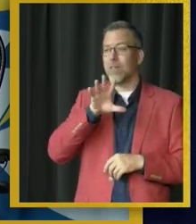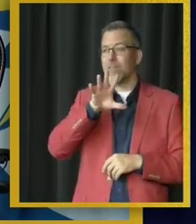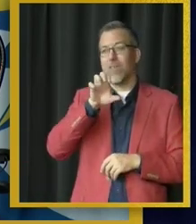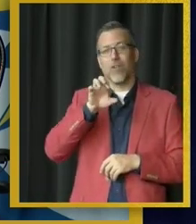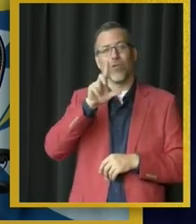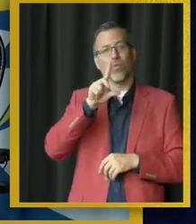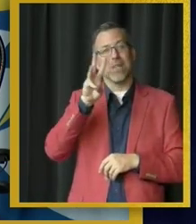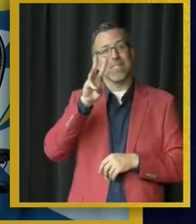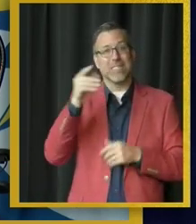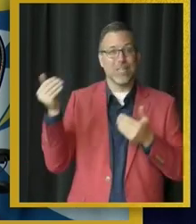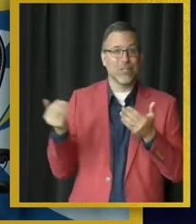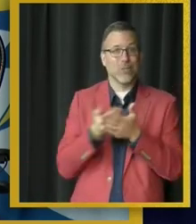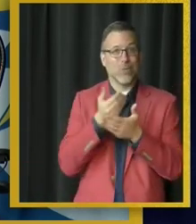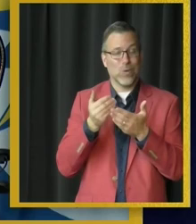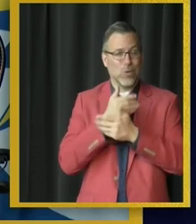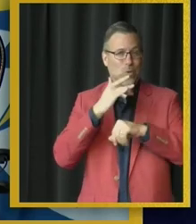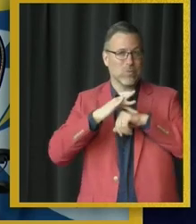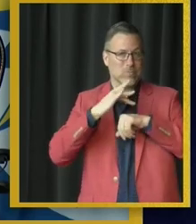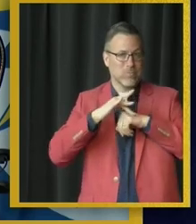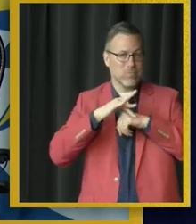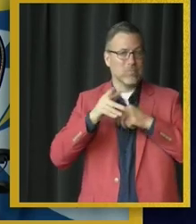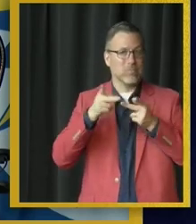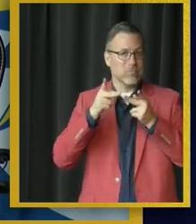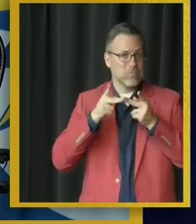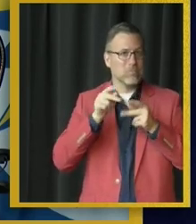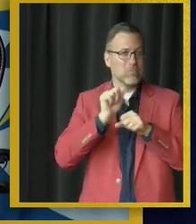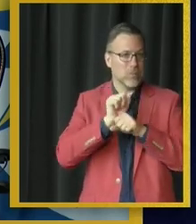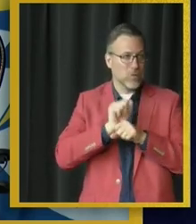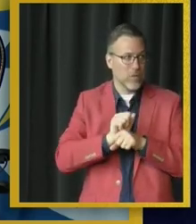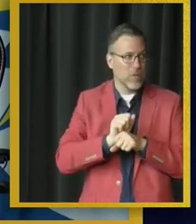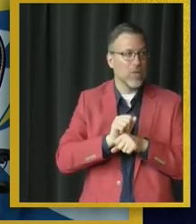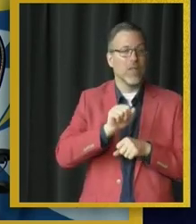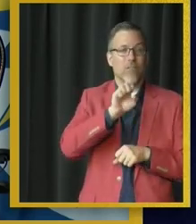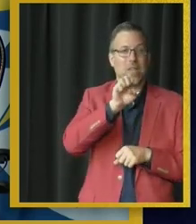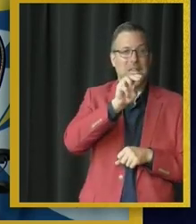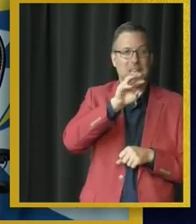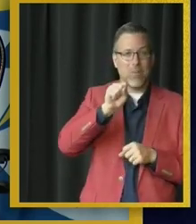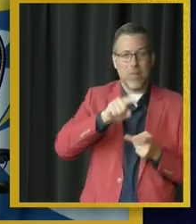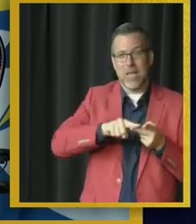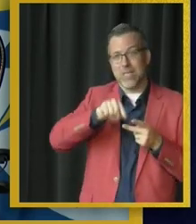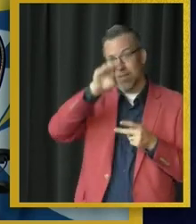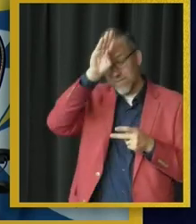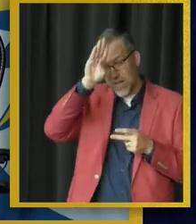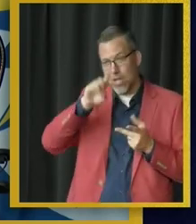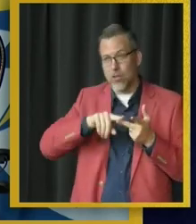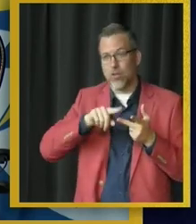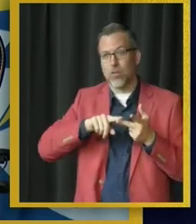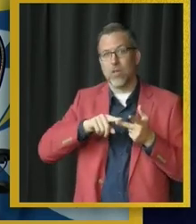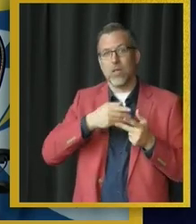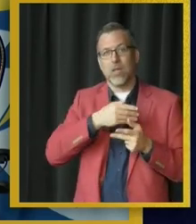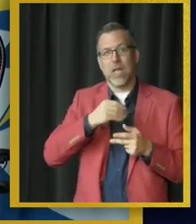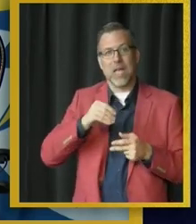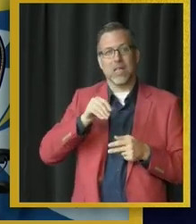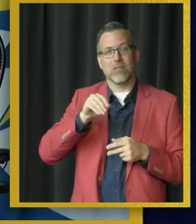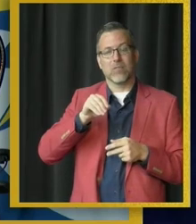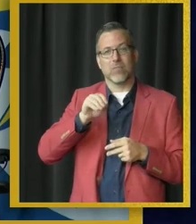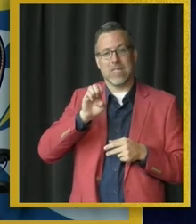526 new positions across police, fire, EMS, emergency management, and